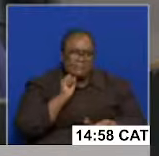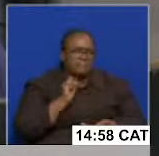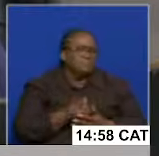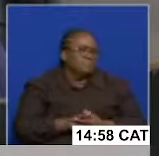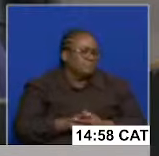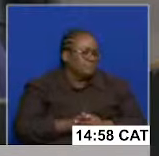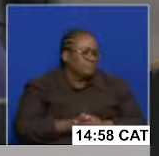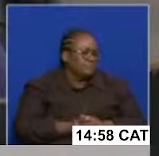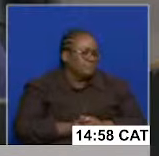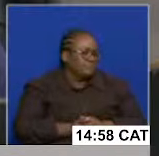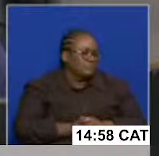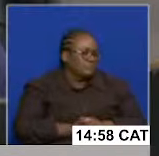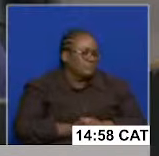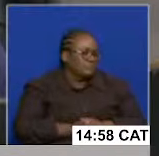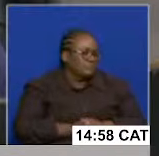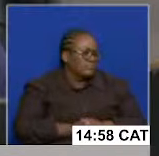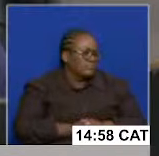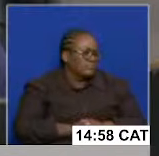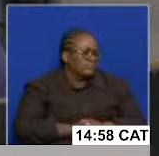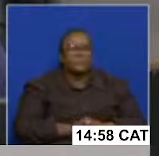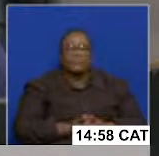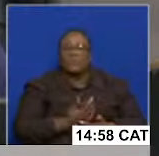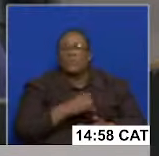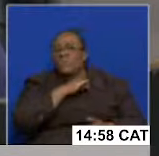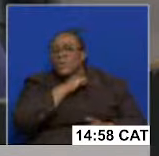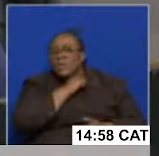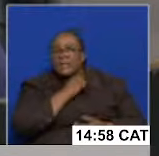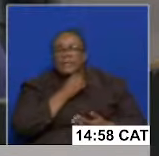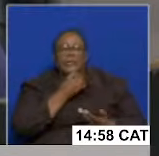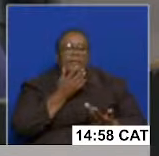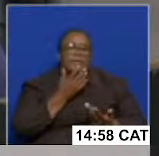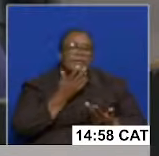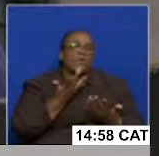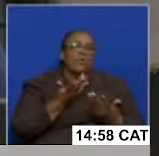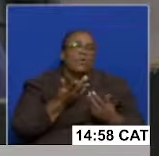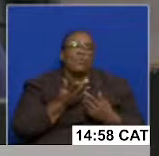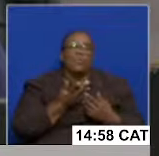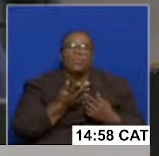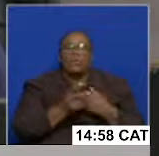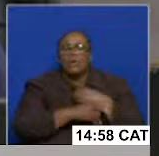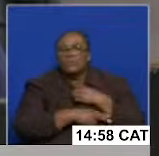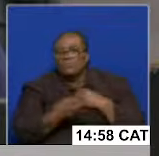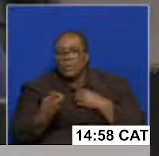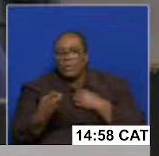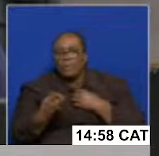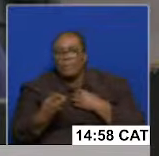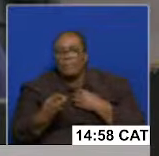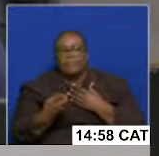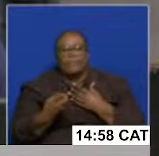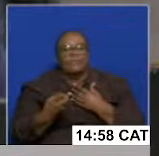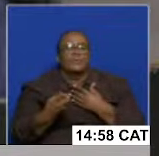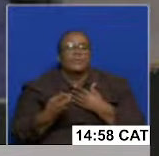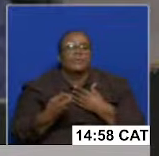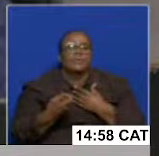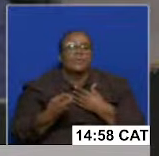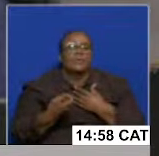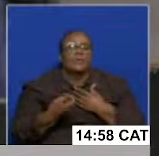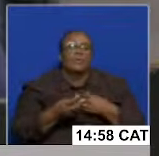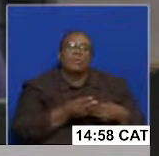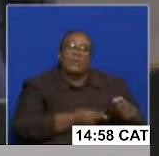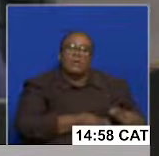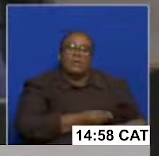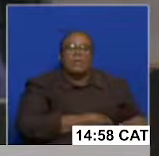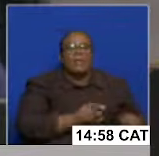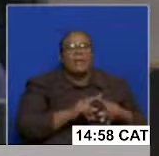whether it was either robbery or theft by false pretenses. So in the end, it seems